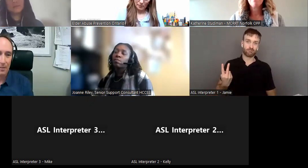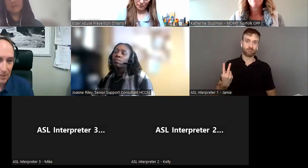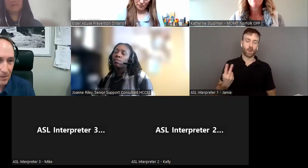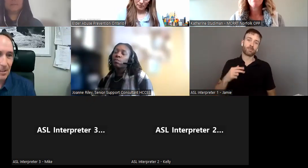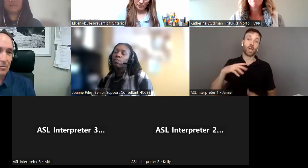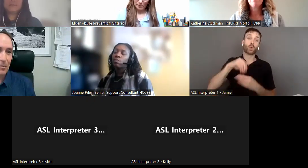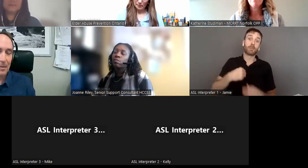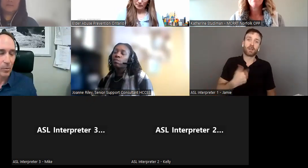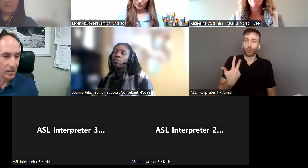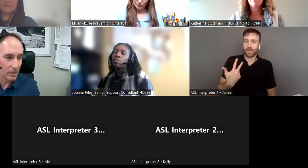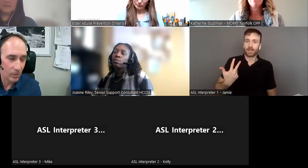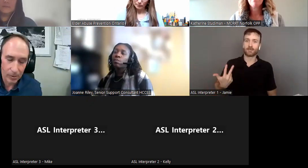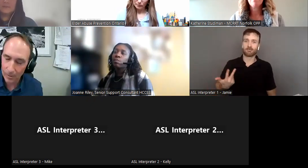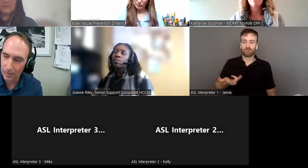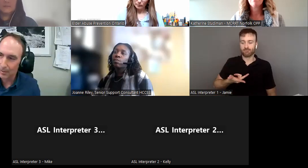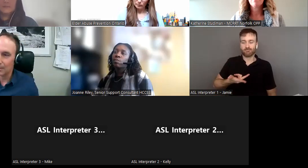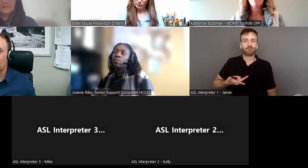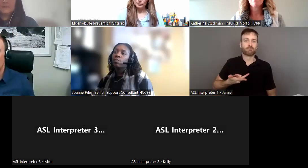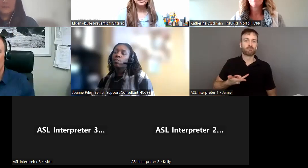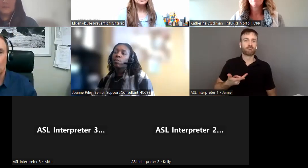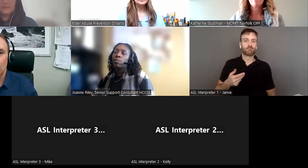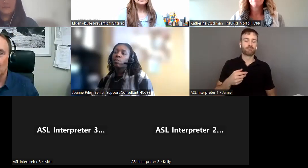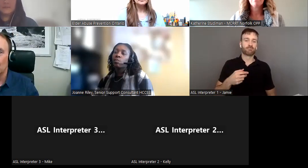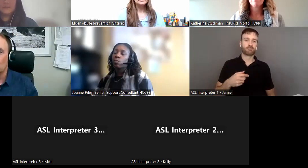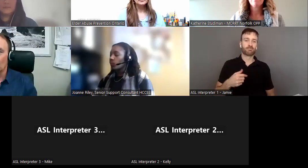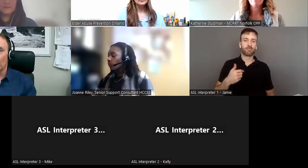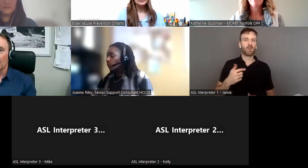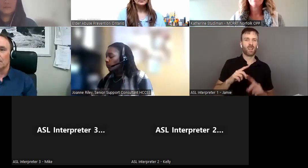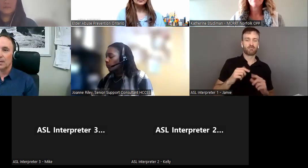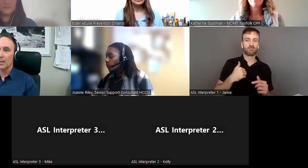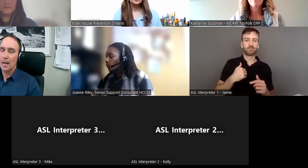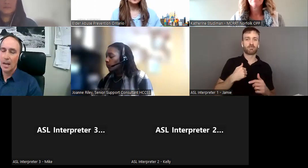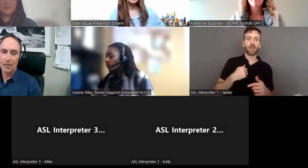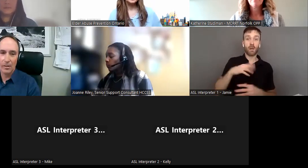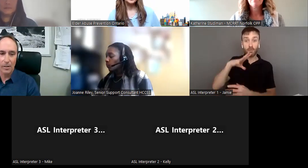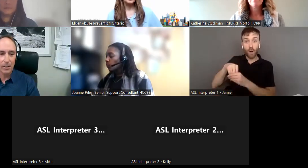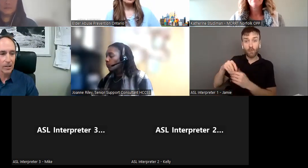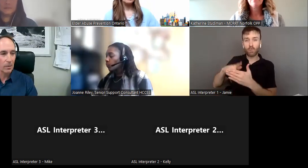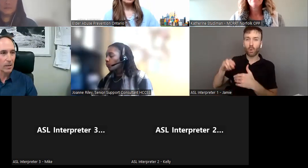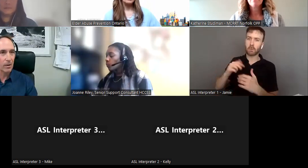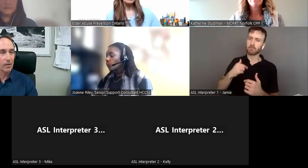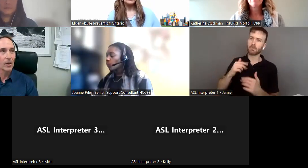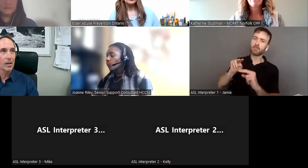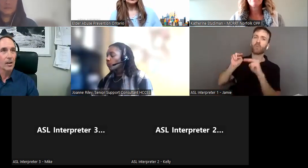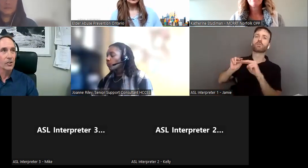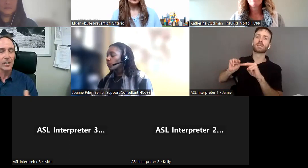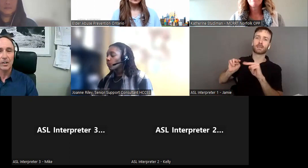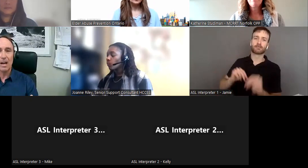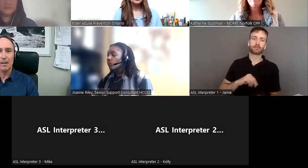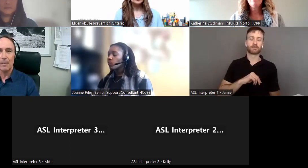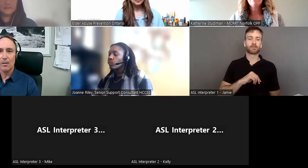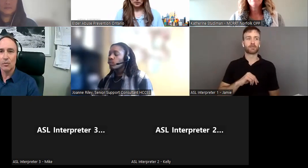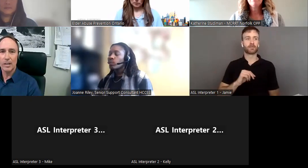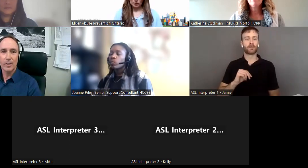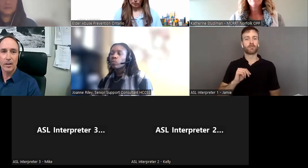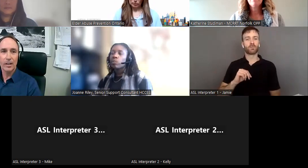as Rianne pointed out, I just oversee the program. And a little bit of our